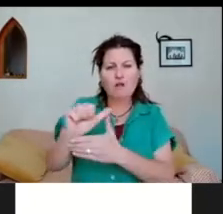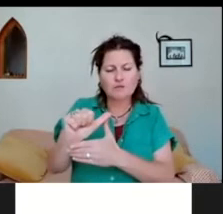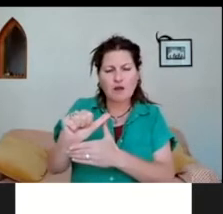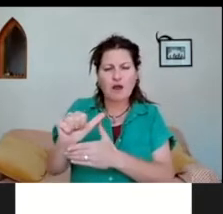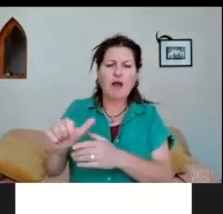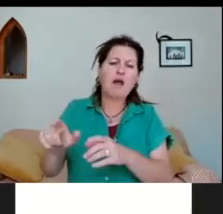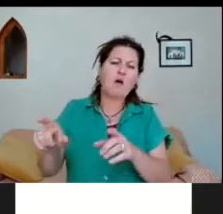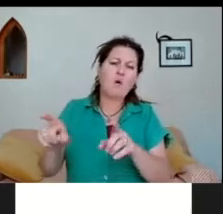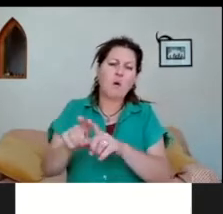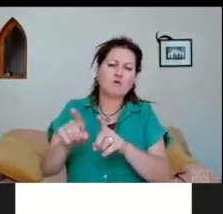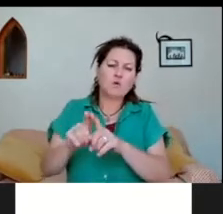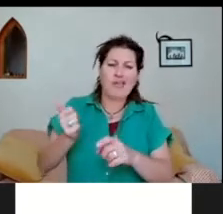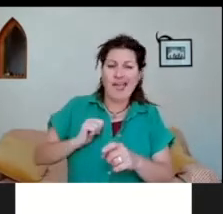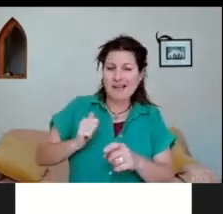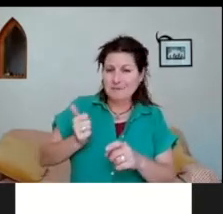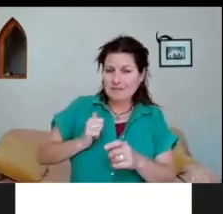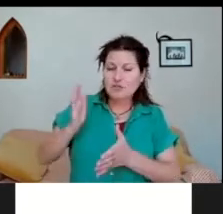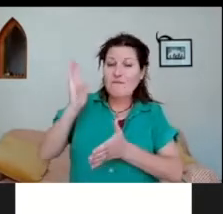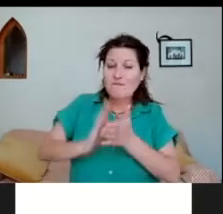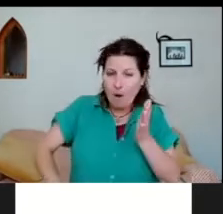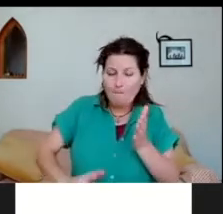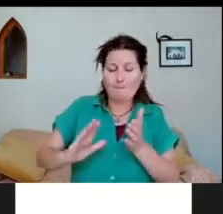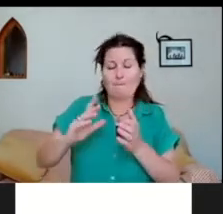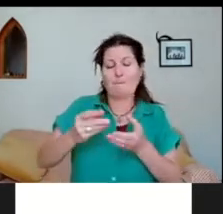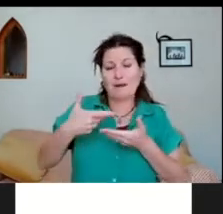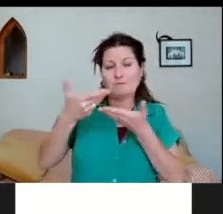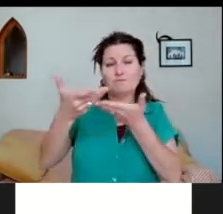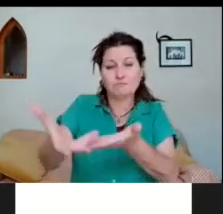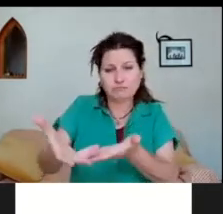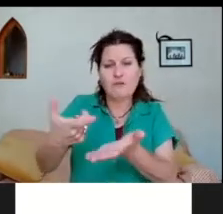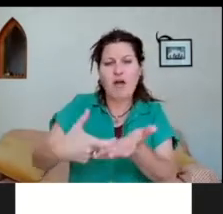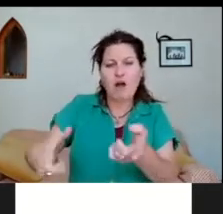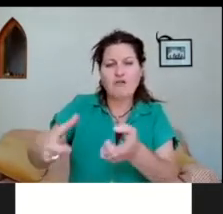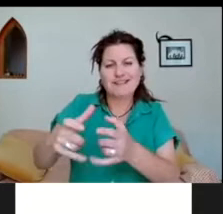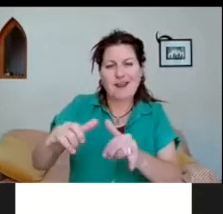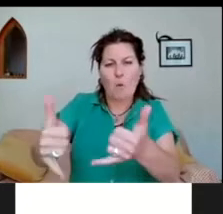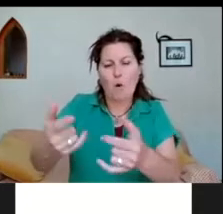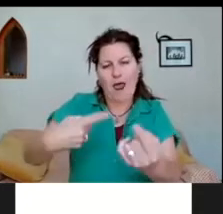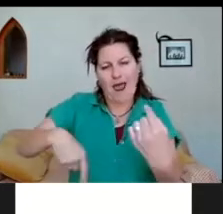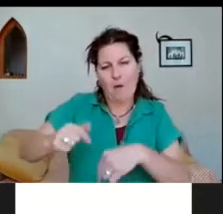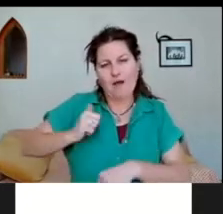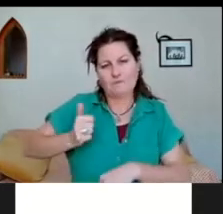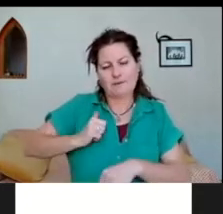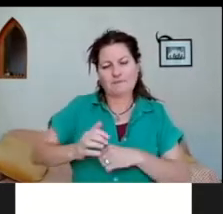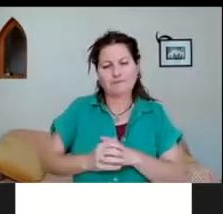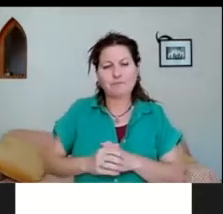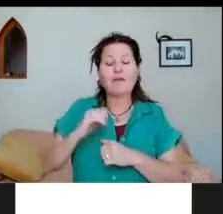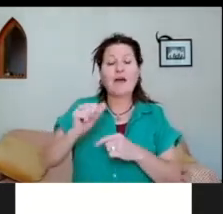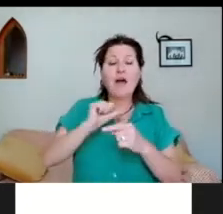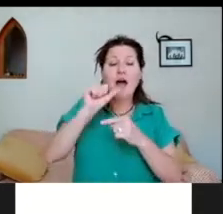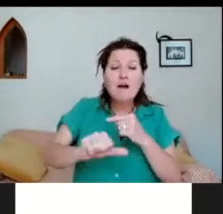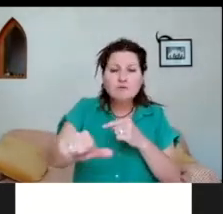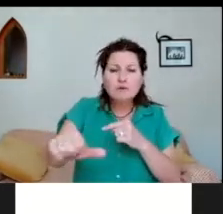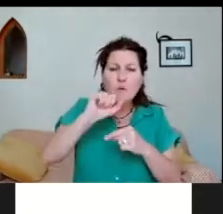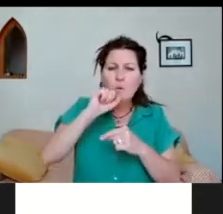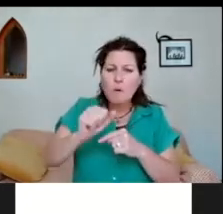the R&D Award. And then we will start answering a first round of questions, which can be voiced out easily. So